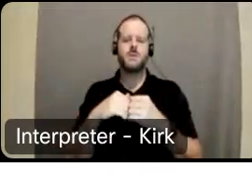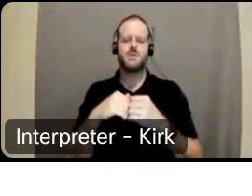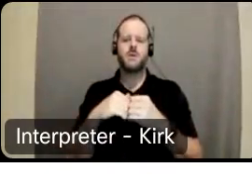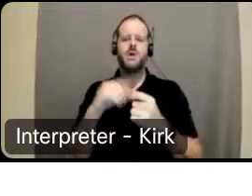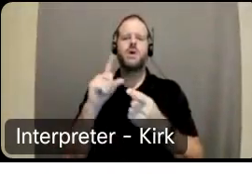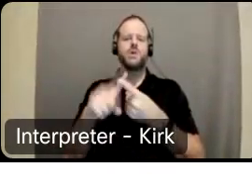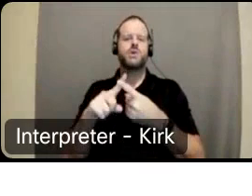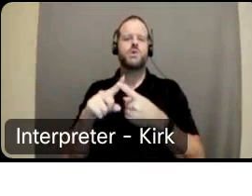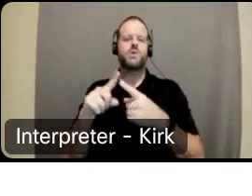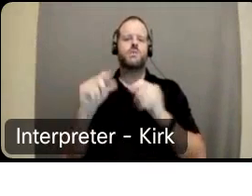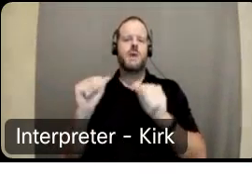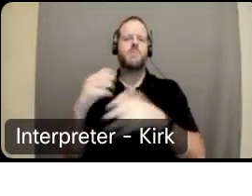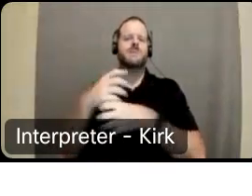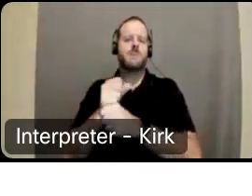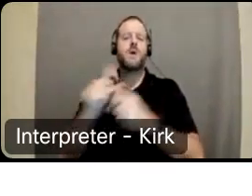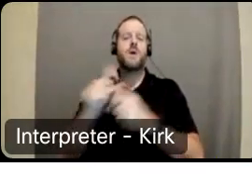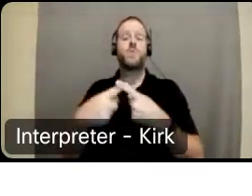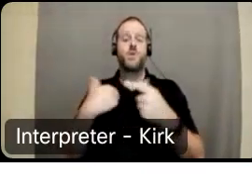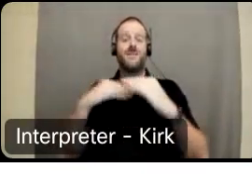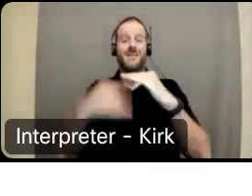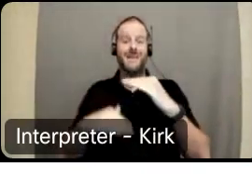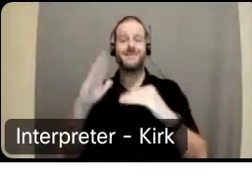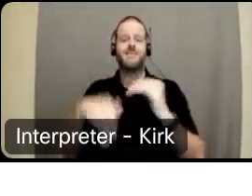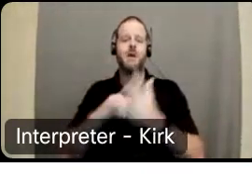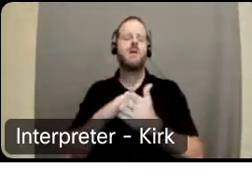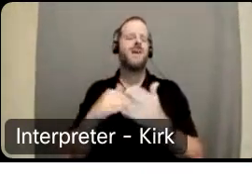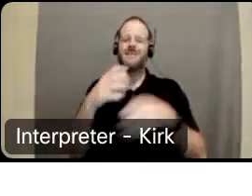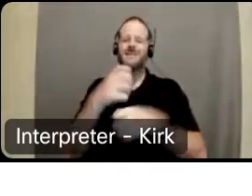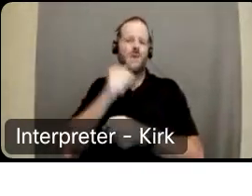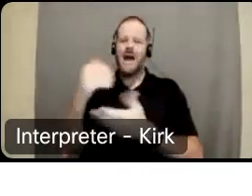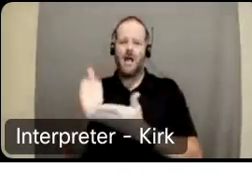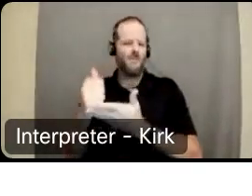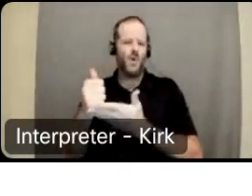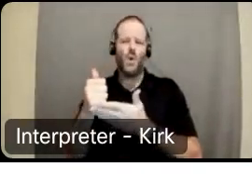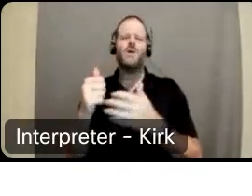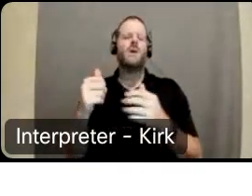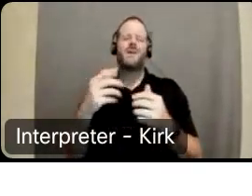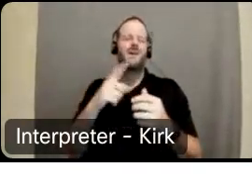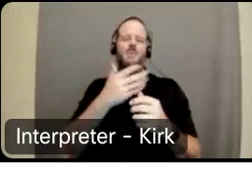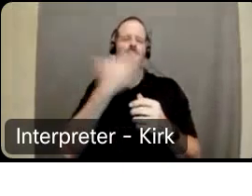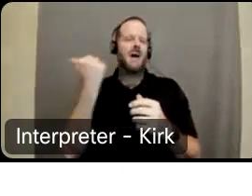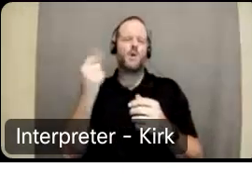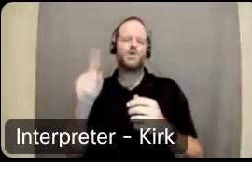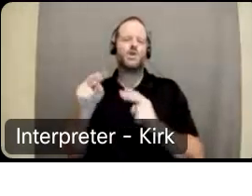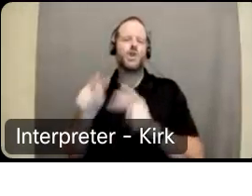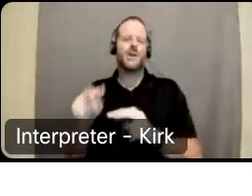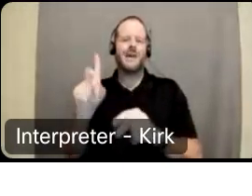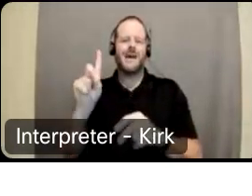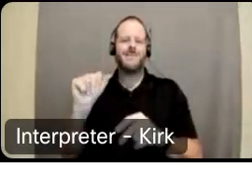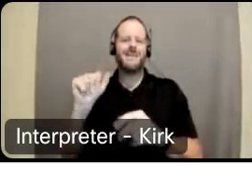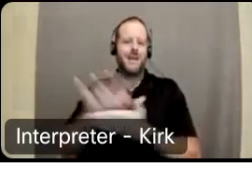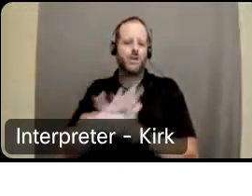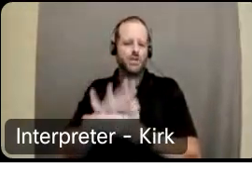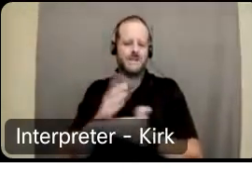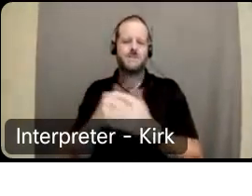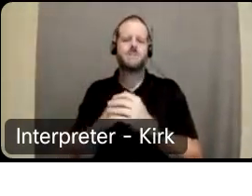be able to really summarize. When you get less than that, the summaries aren't all that helpful, and you're better off just looking at your data sheets.